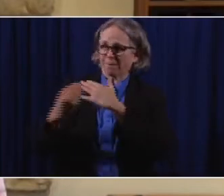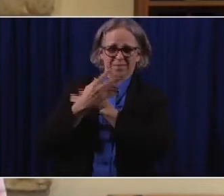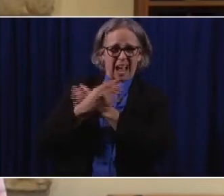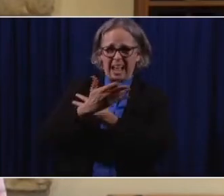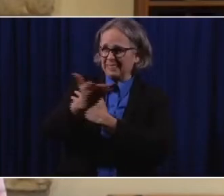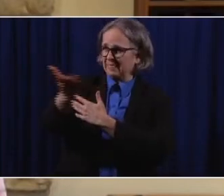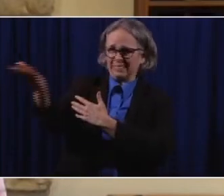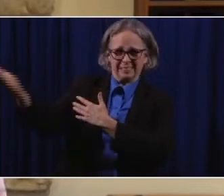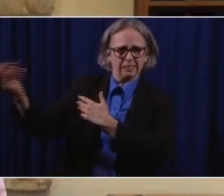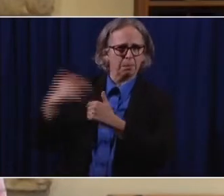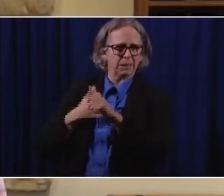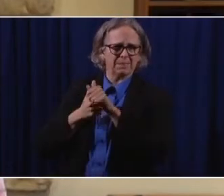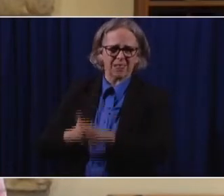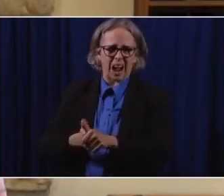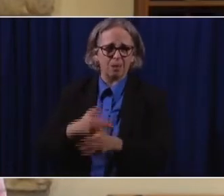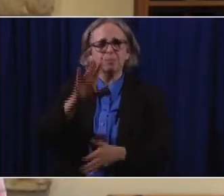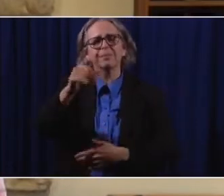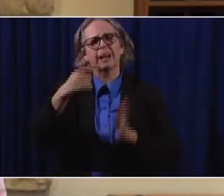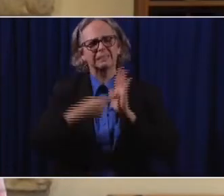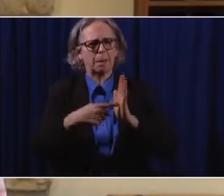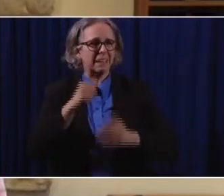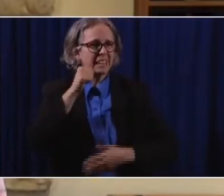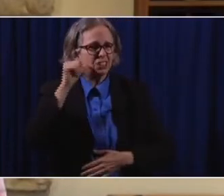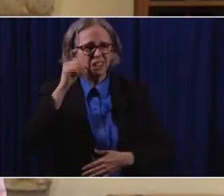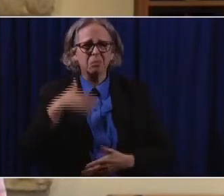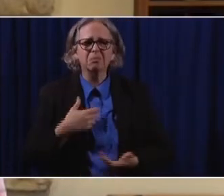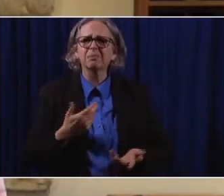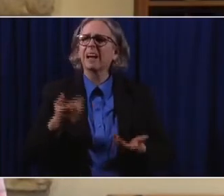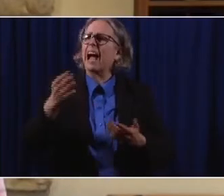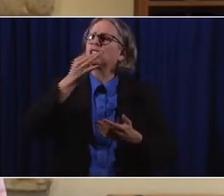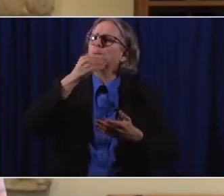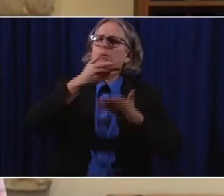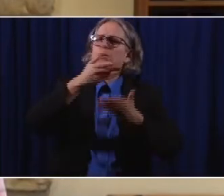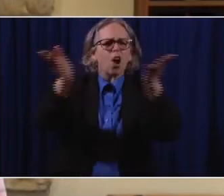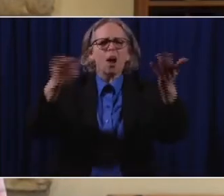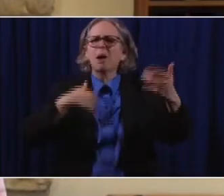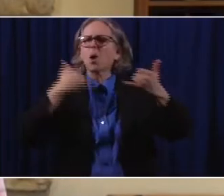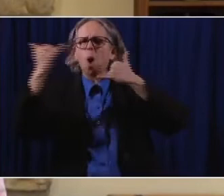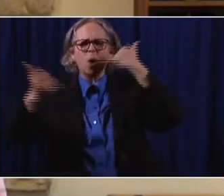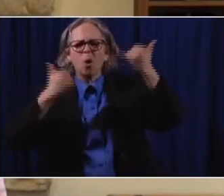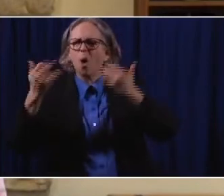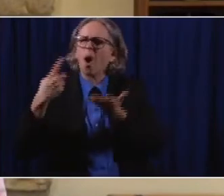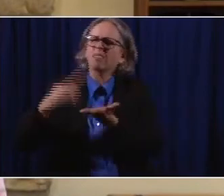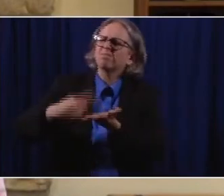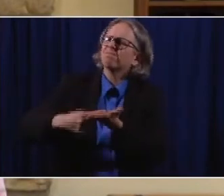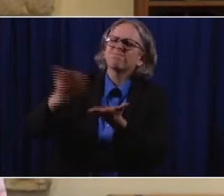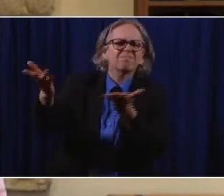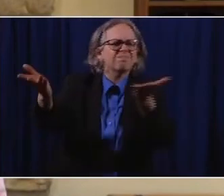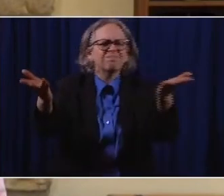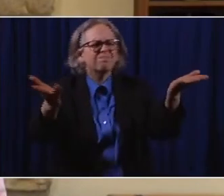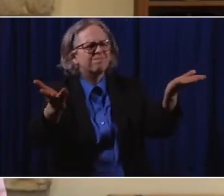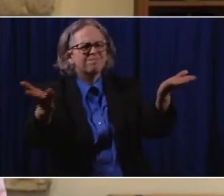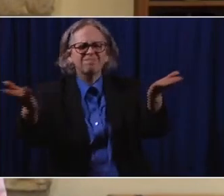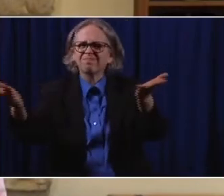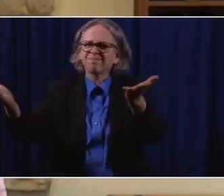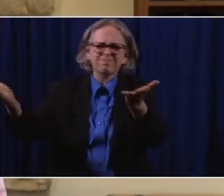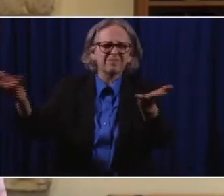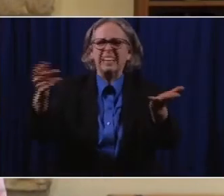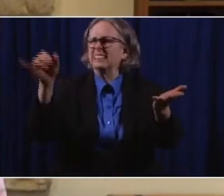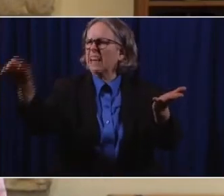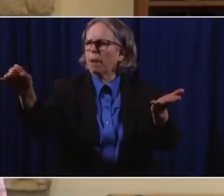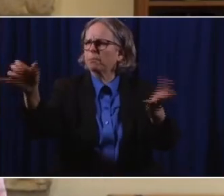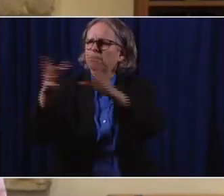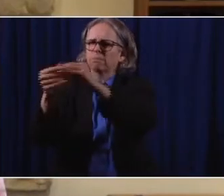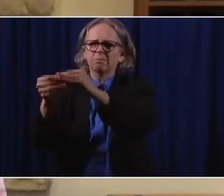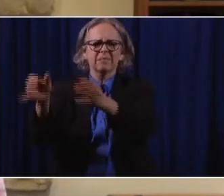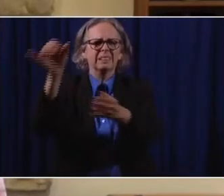to more people, many of them around the country who've been following this very, very, very closely. I think it's important,